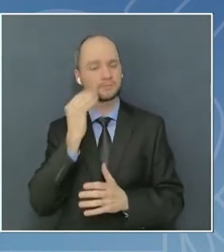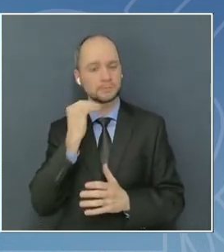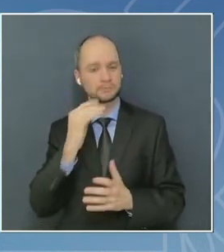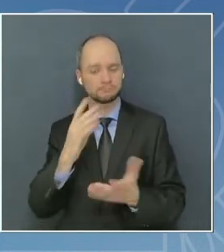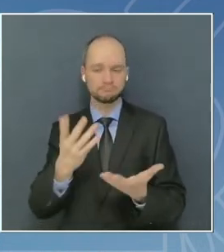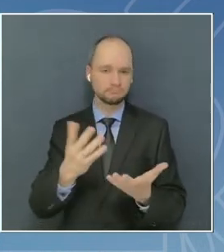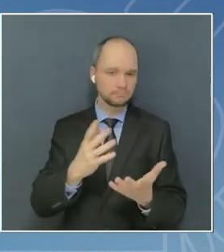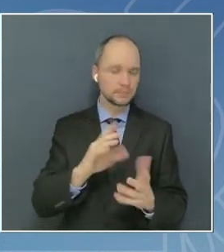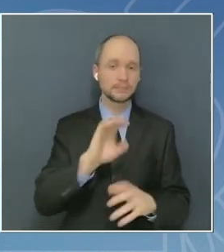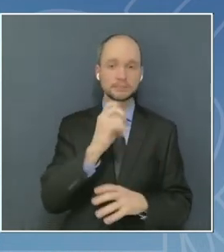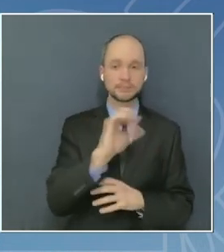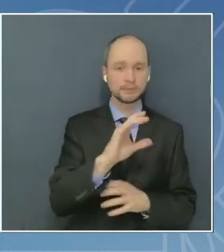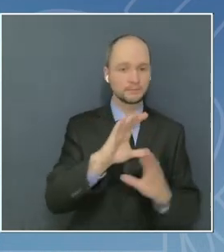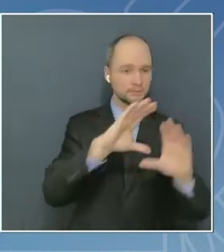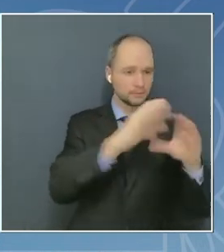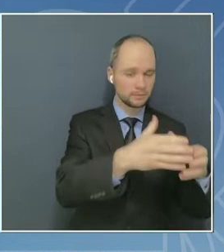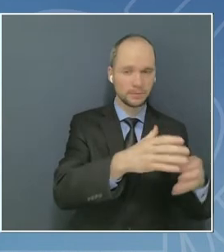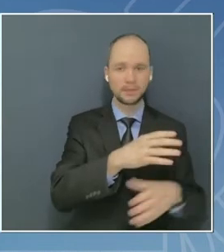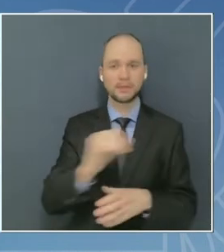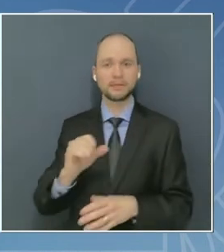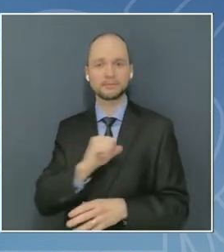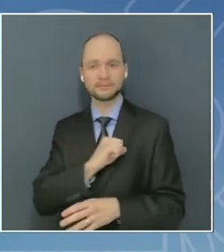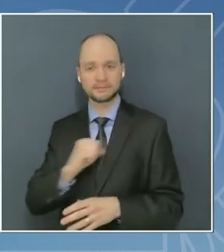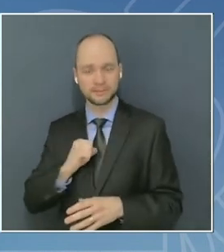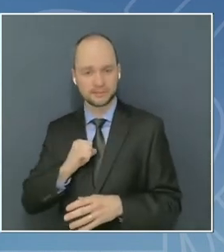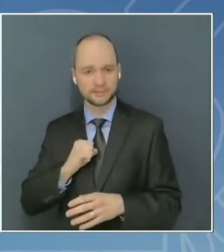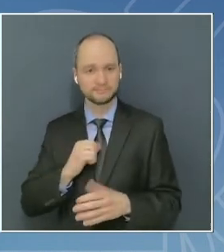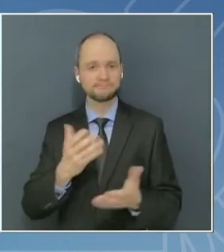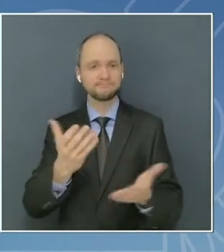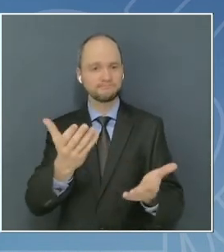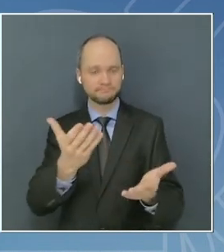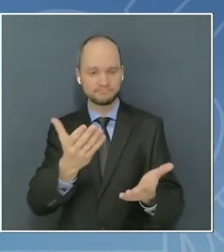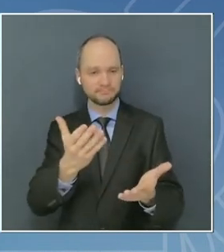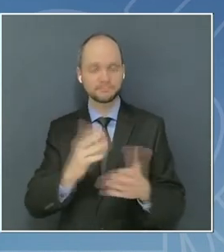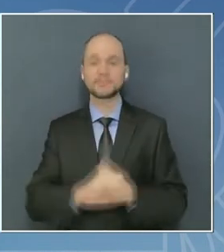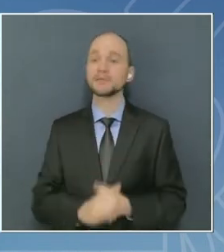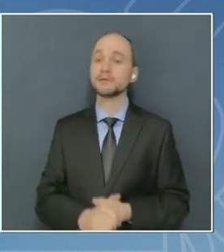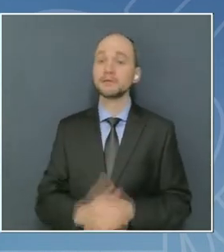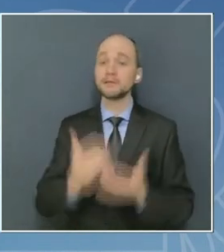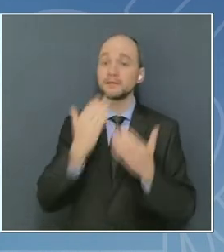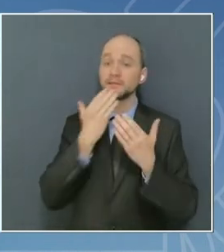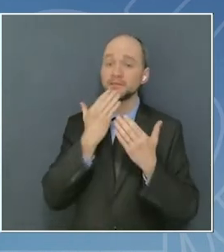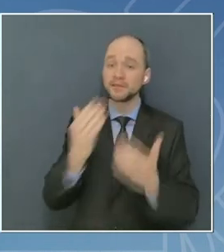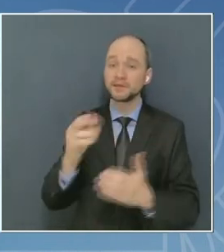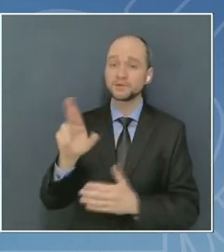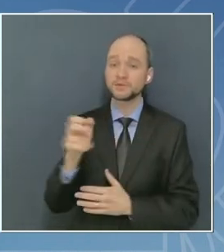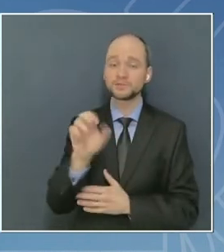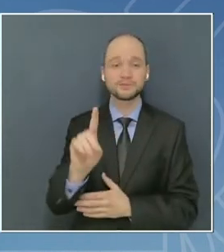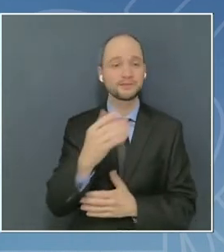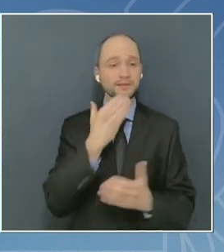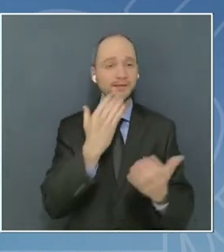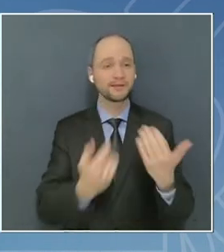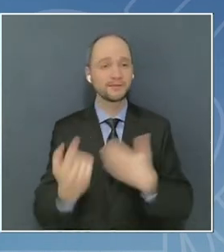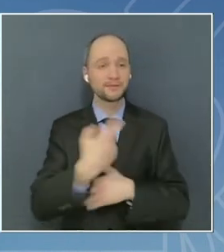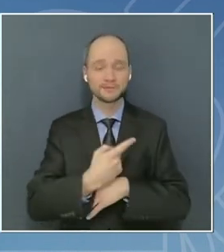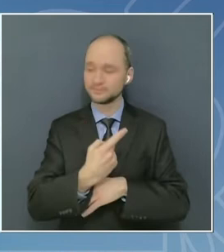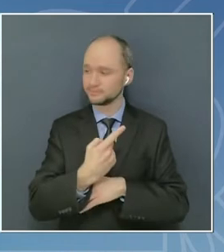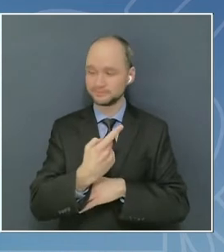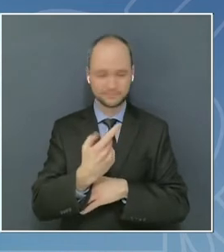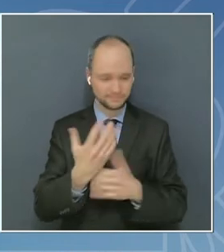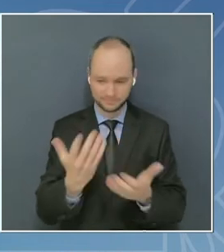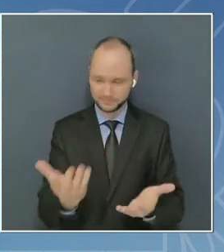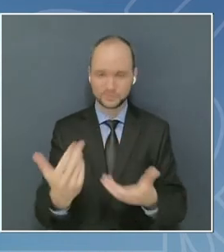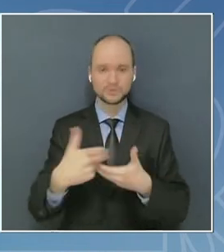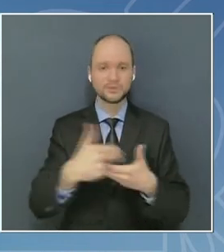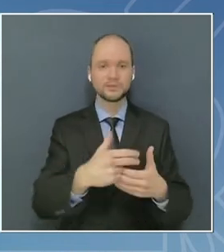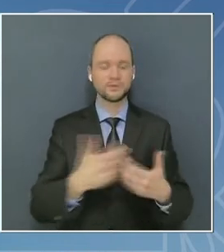the Senate. Thank you. Thank you, Richard. Thank you, everybody, for being on today. Hello, everyone. Well, thank